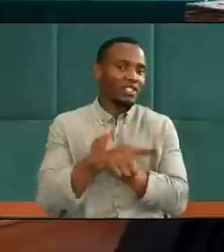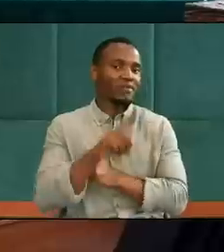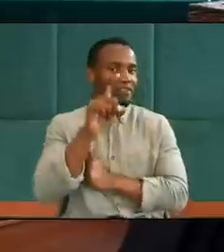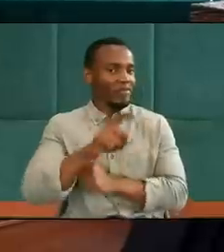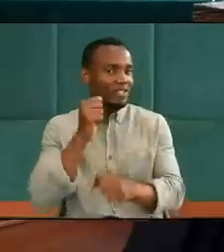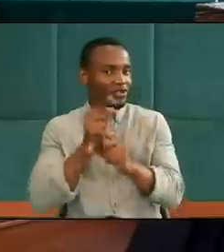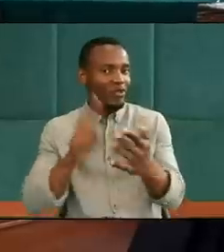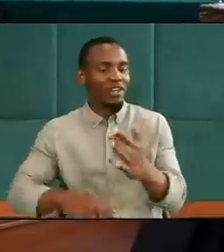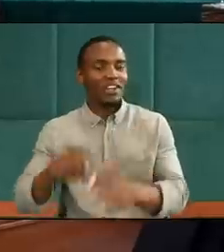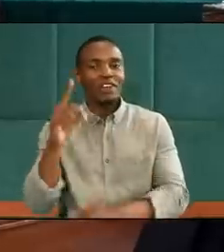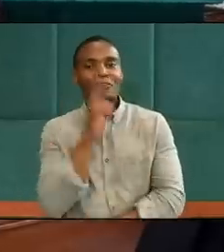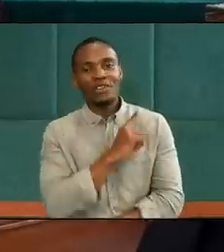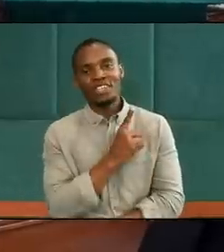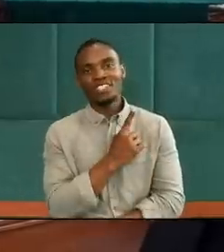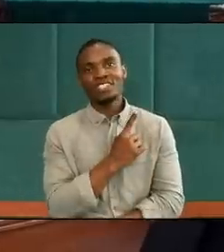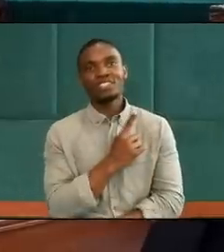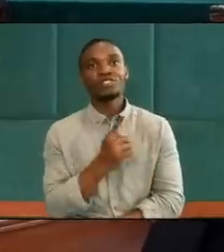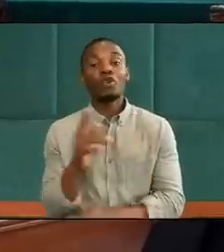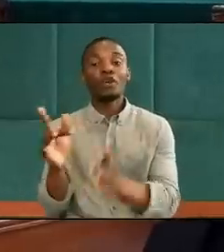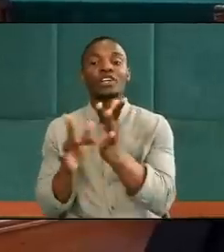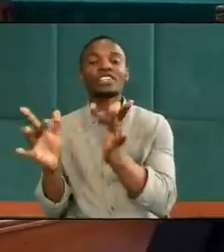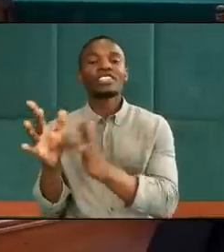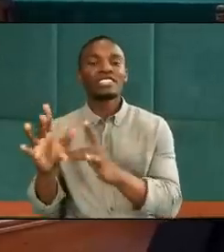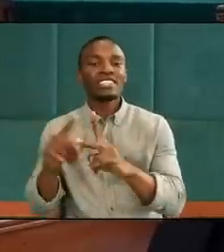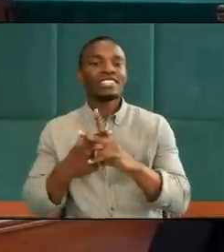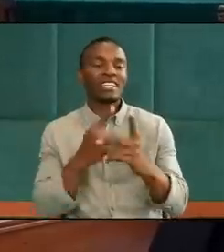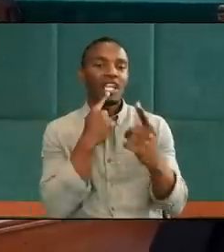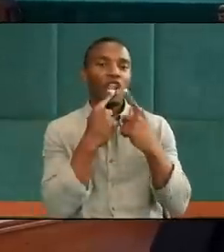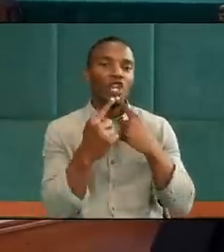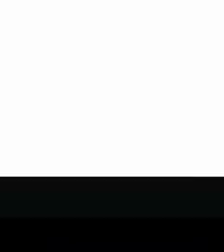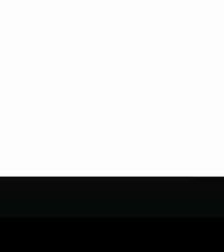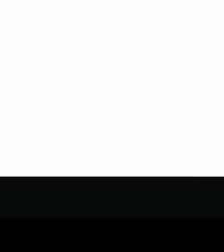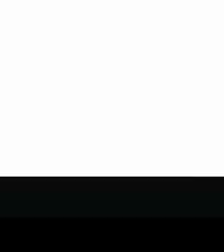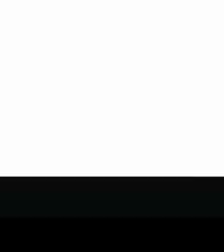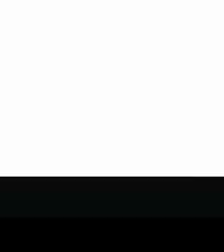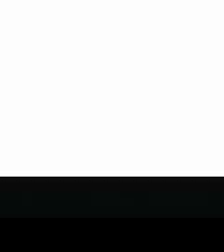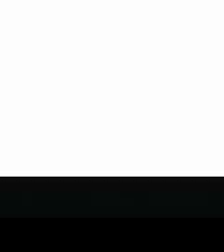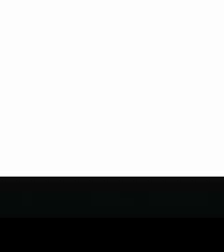and Peter. So he broke the silence and he says,